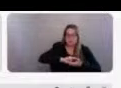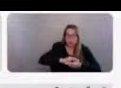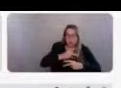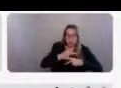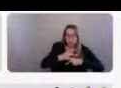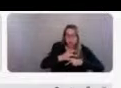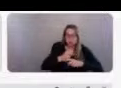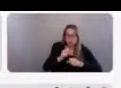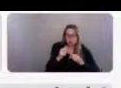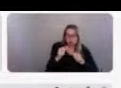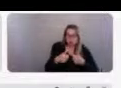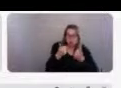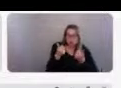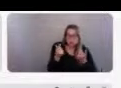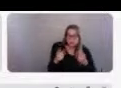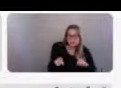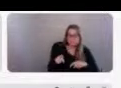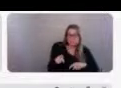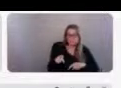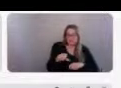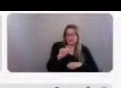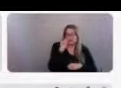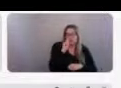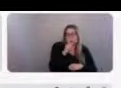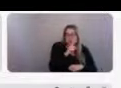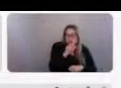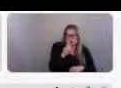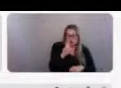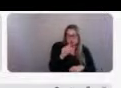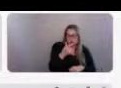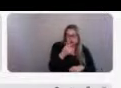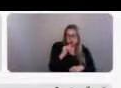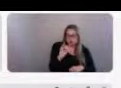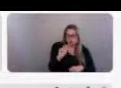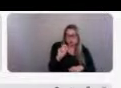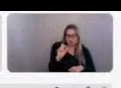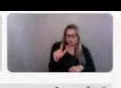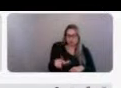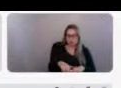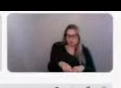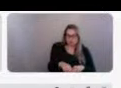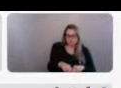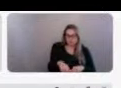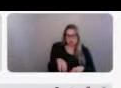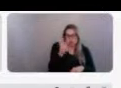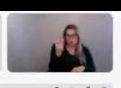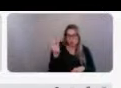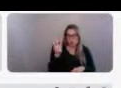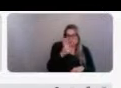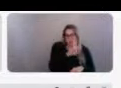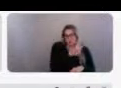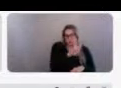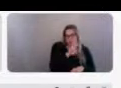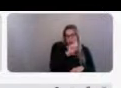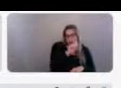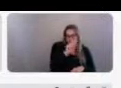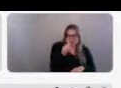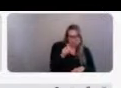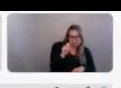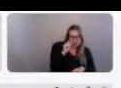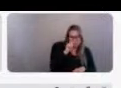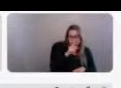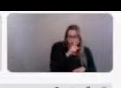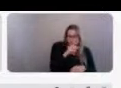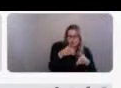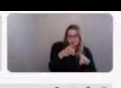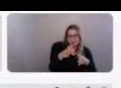which takes place in scottsdale region i really see that our western border should be scottsdale road i